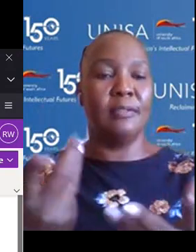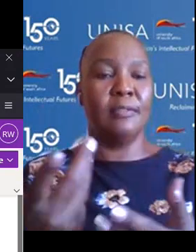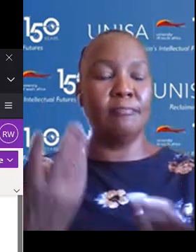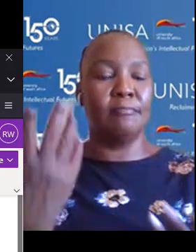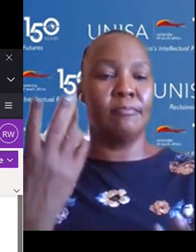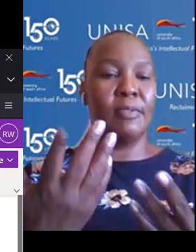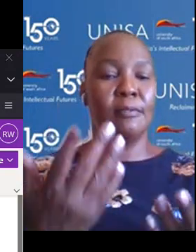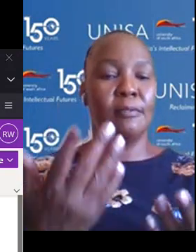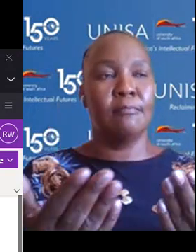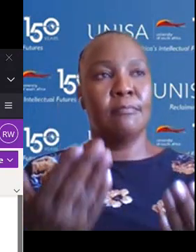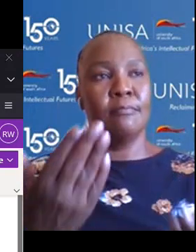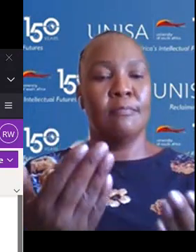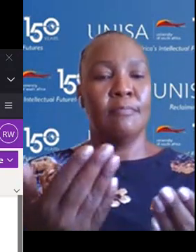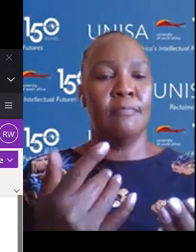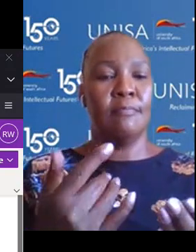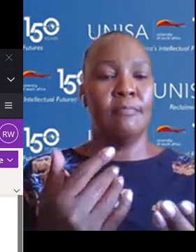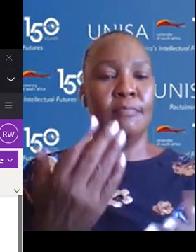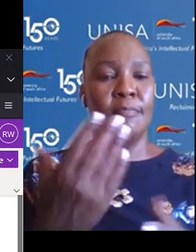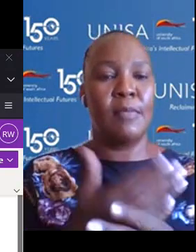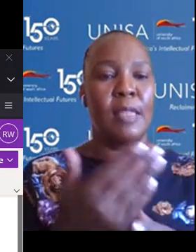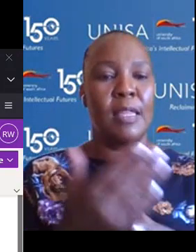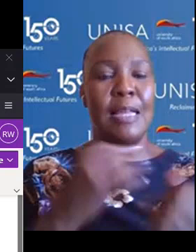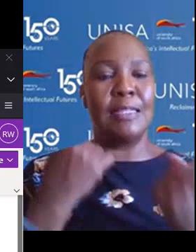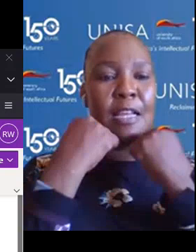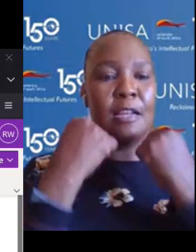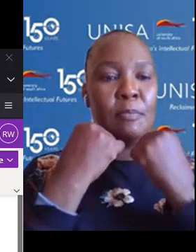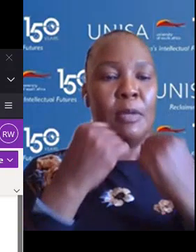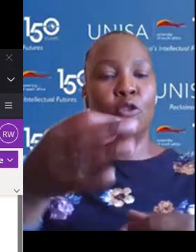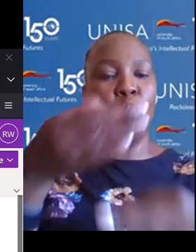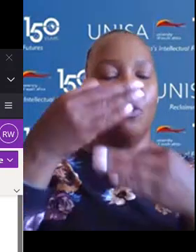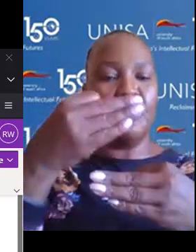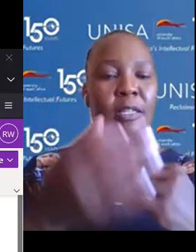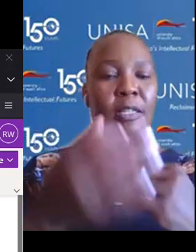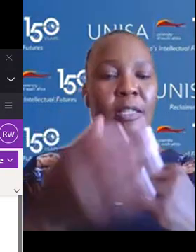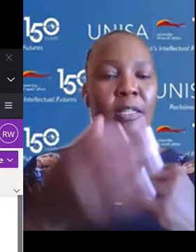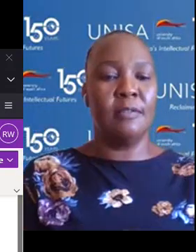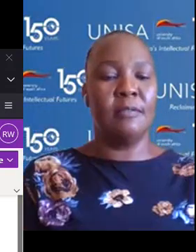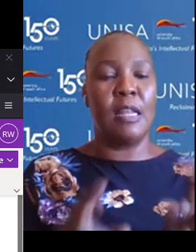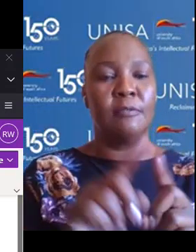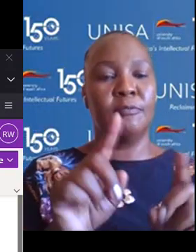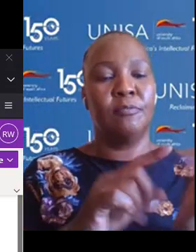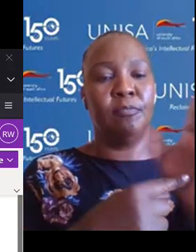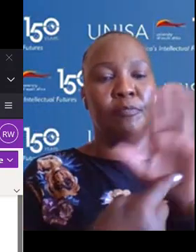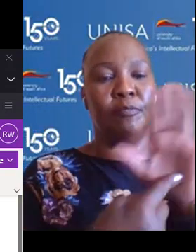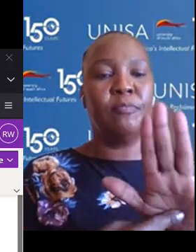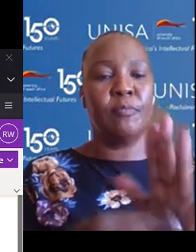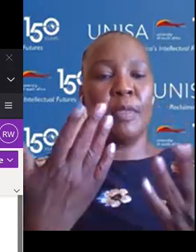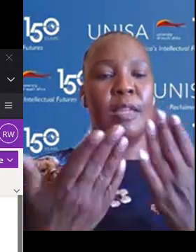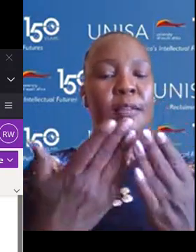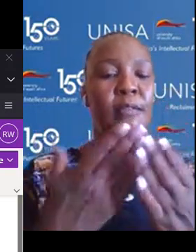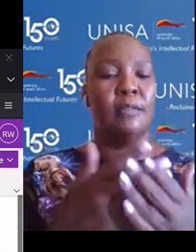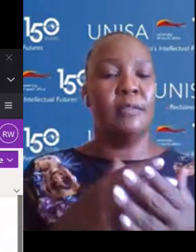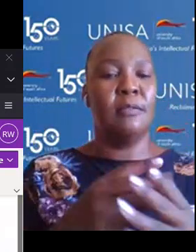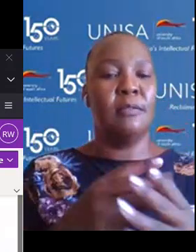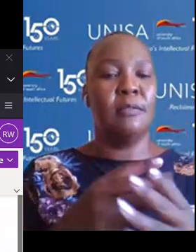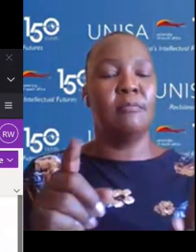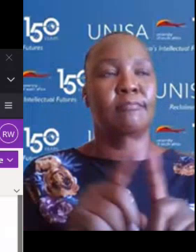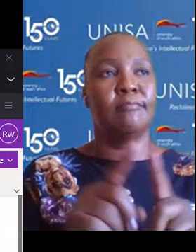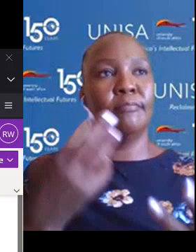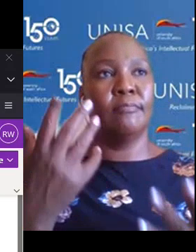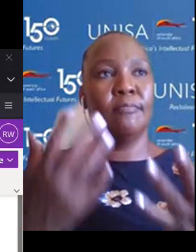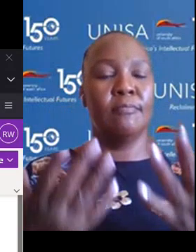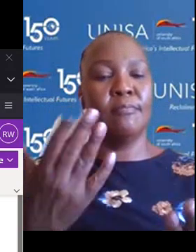how can I say a file, the assignment document, for instance. So if I go, for instance, let me